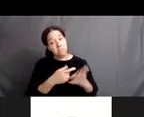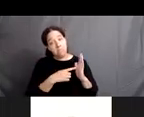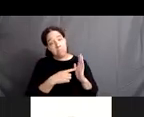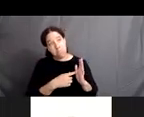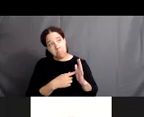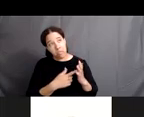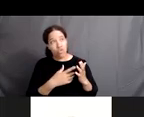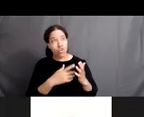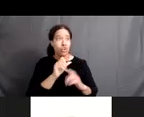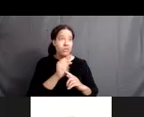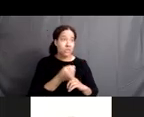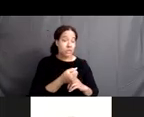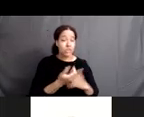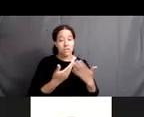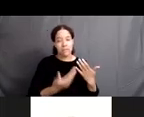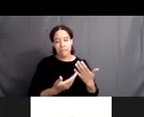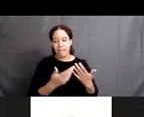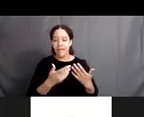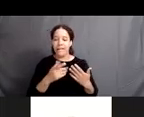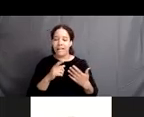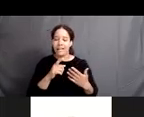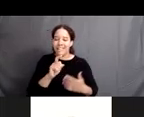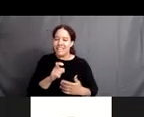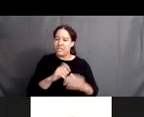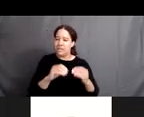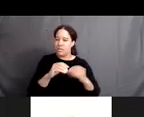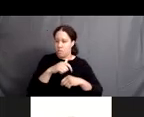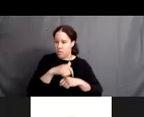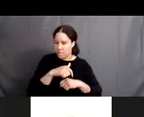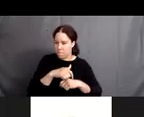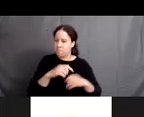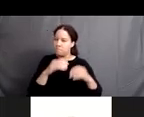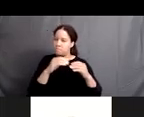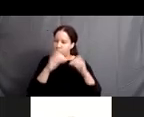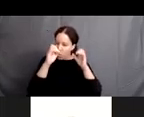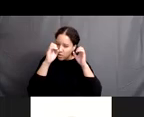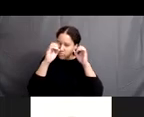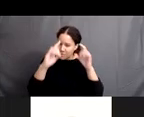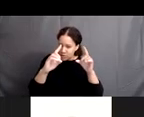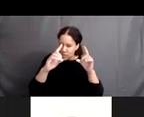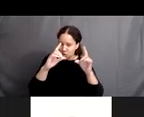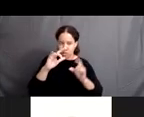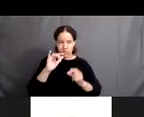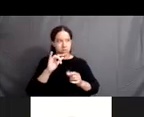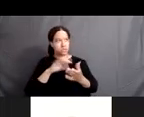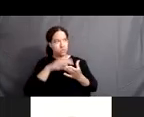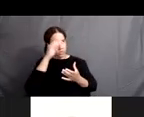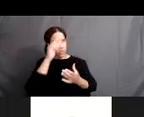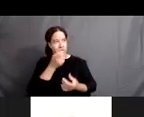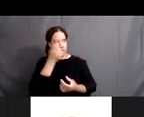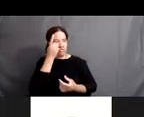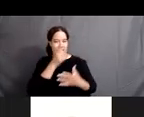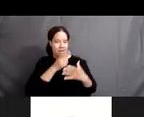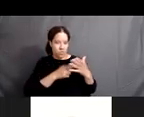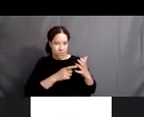take more education and time to really understand kind of what's required